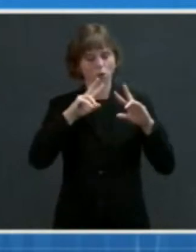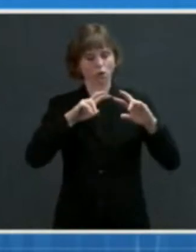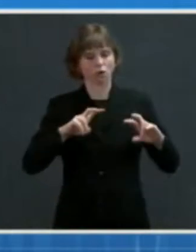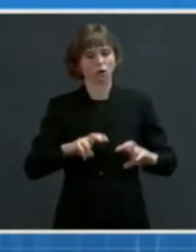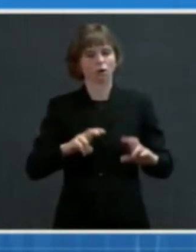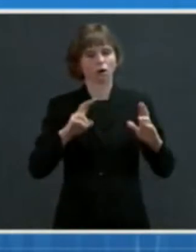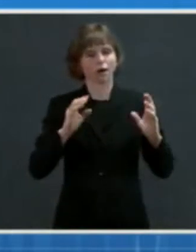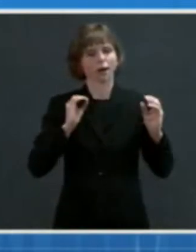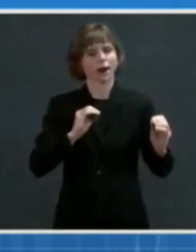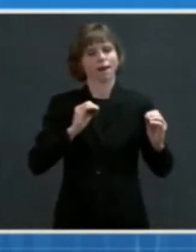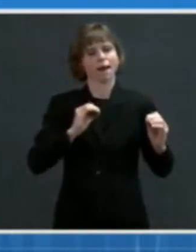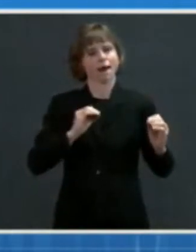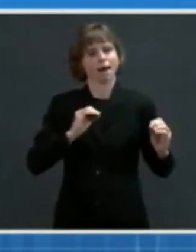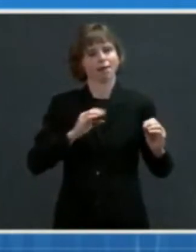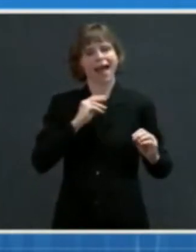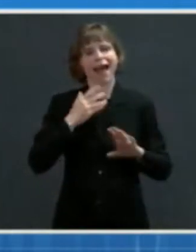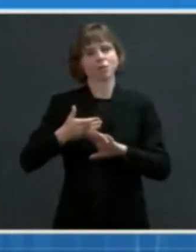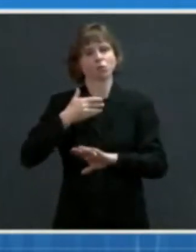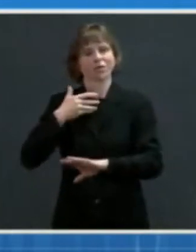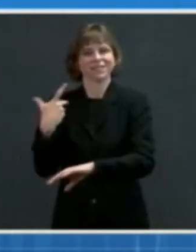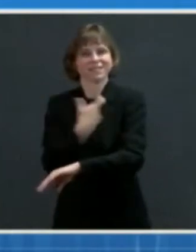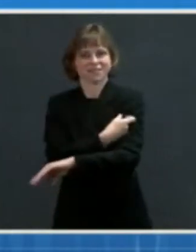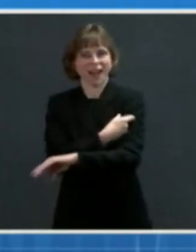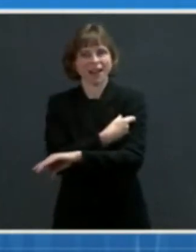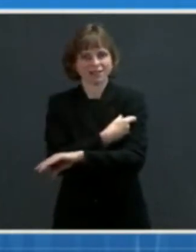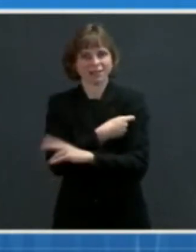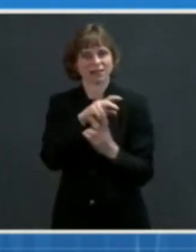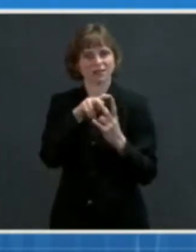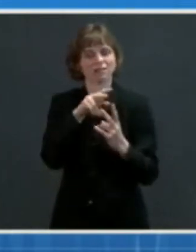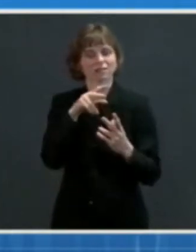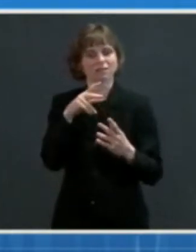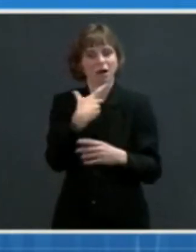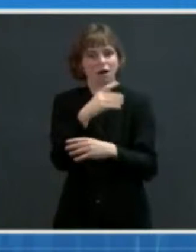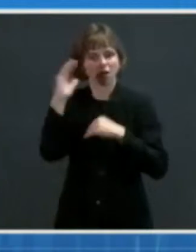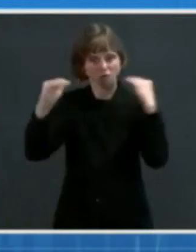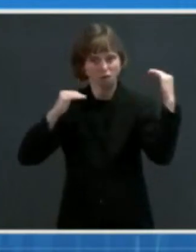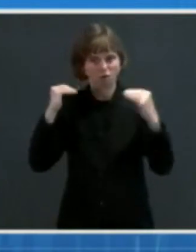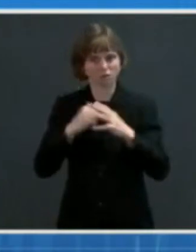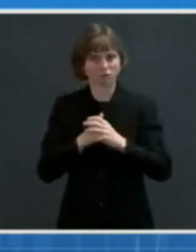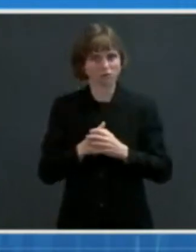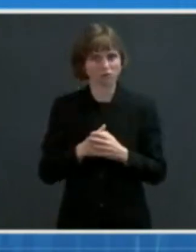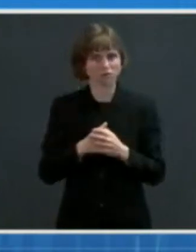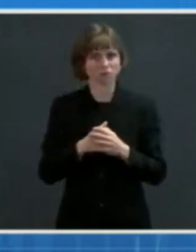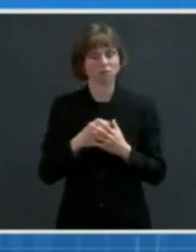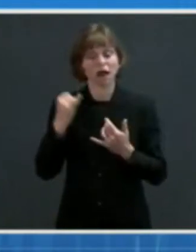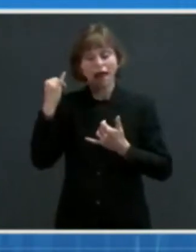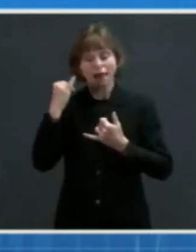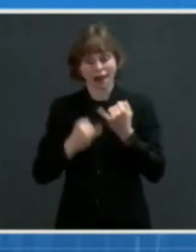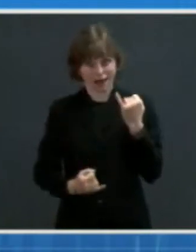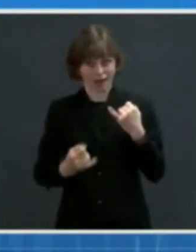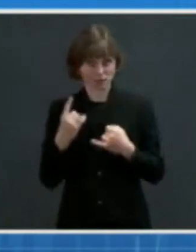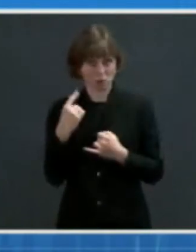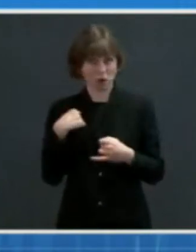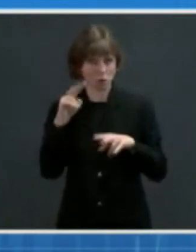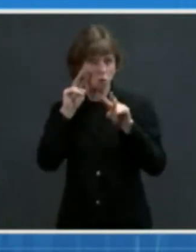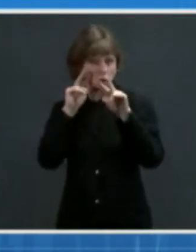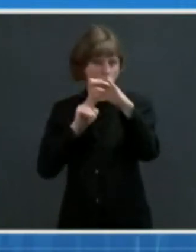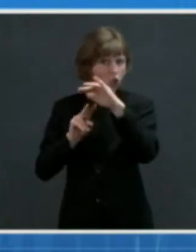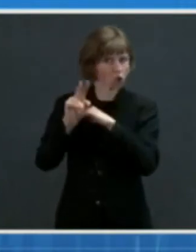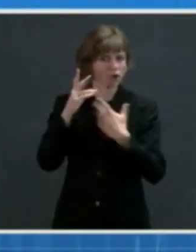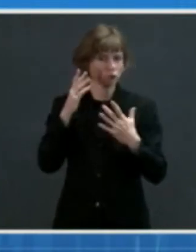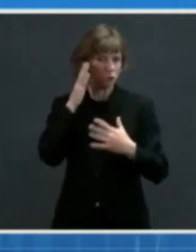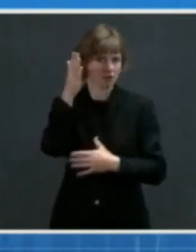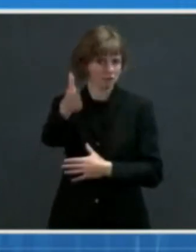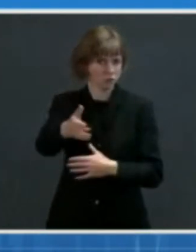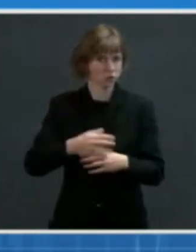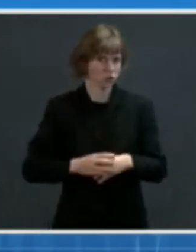and previously vaccinated adults. And finally, the last is one that we look to the future, namely